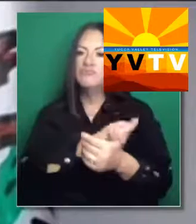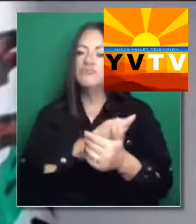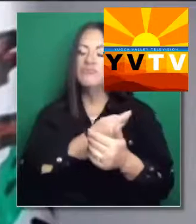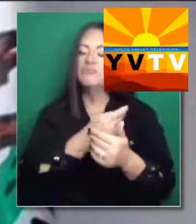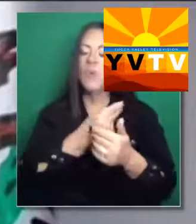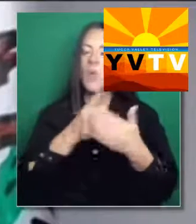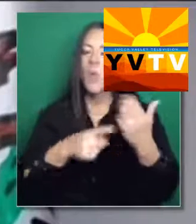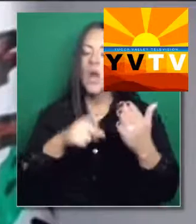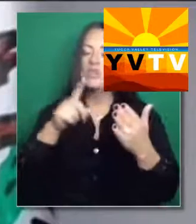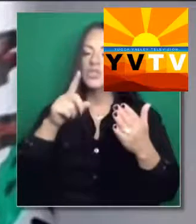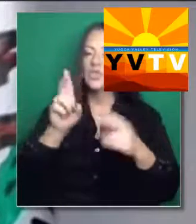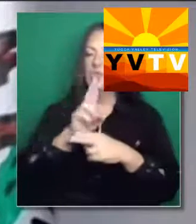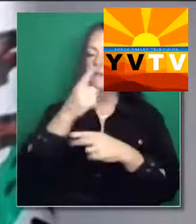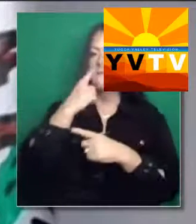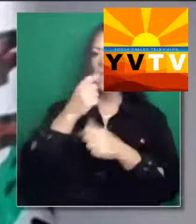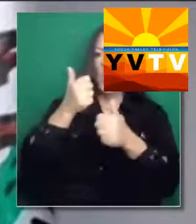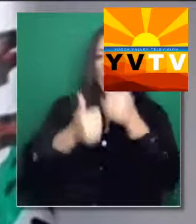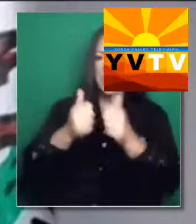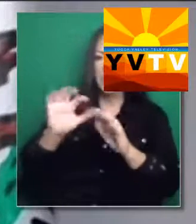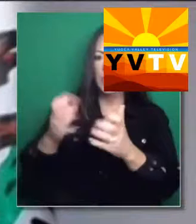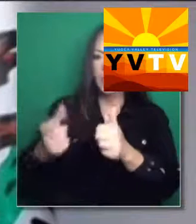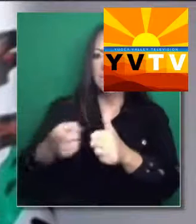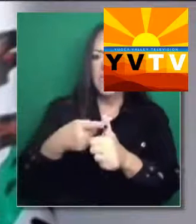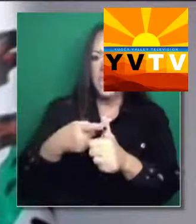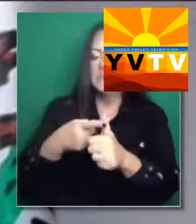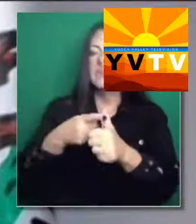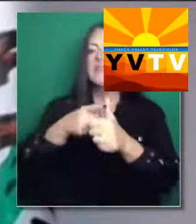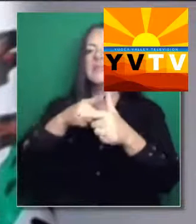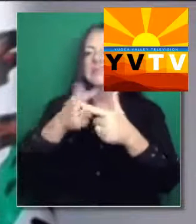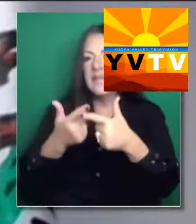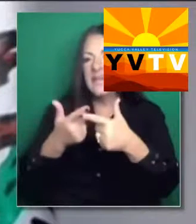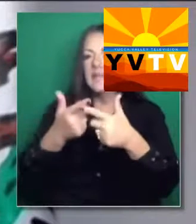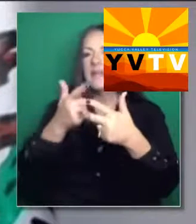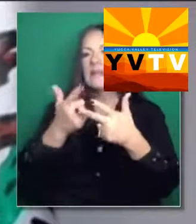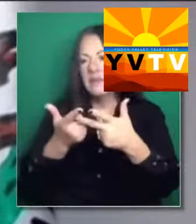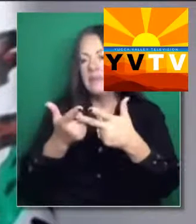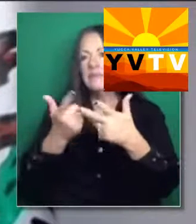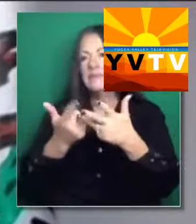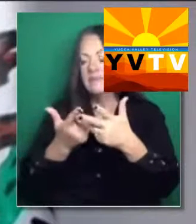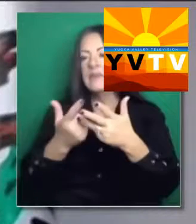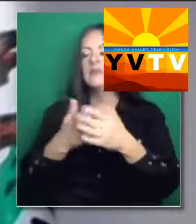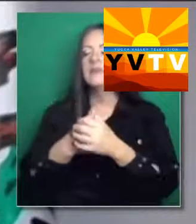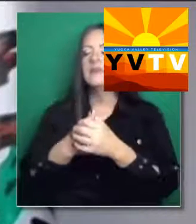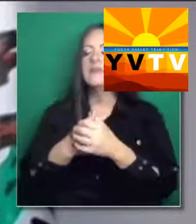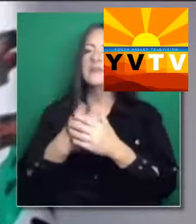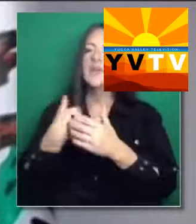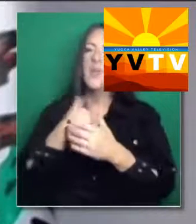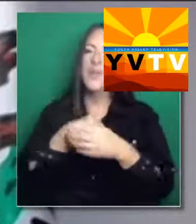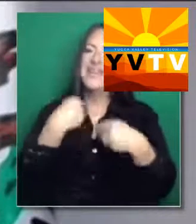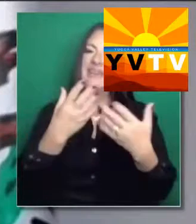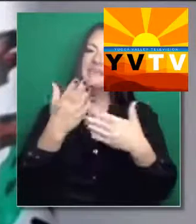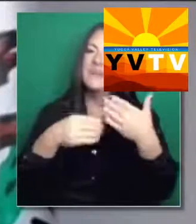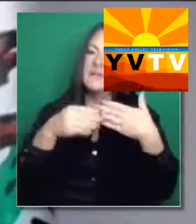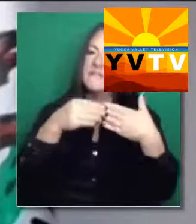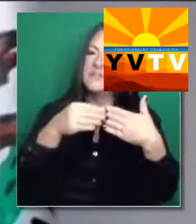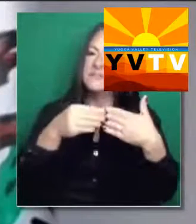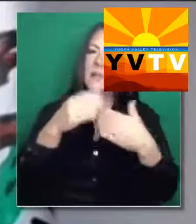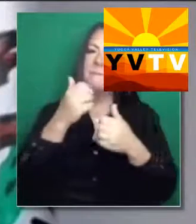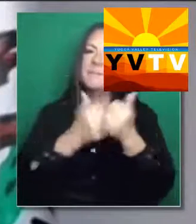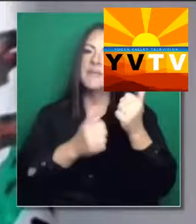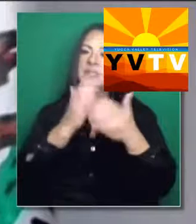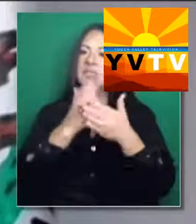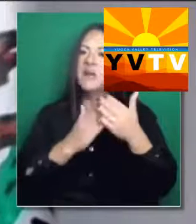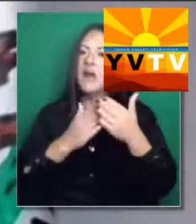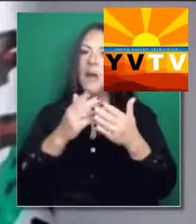fronts, clarifying the guidance that is already out that gives those vaccination sites flexibility to make sure they aren't wasting